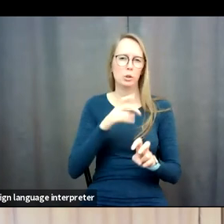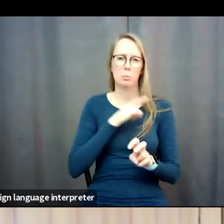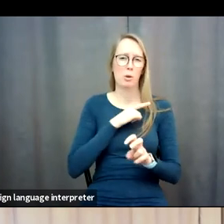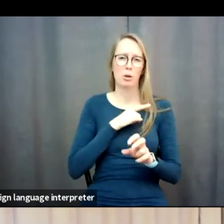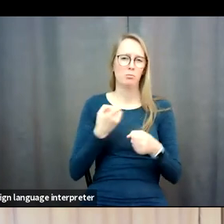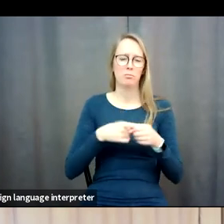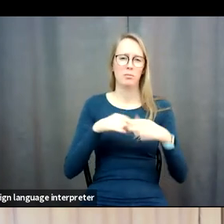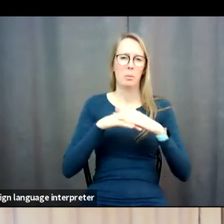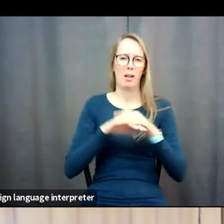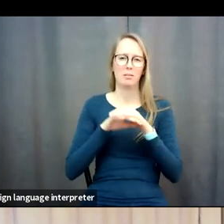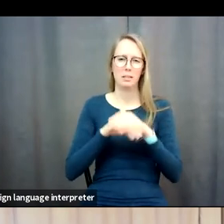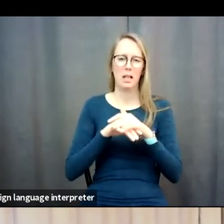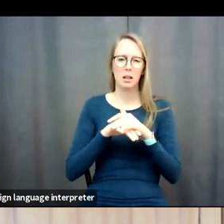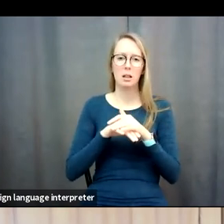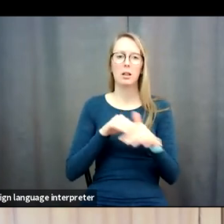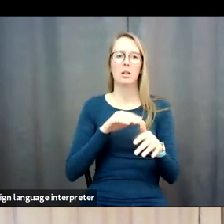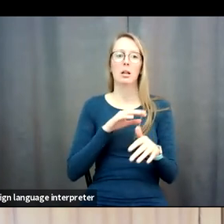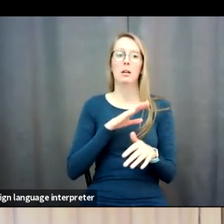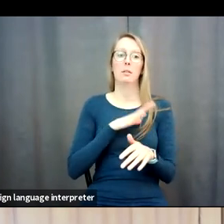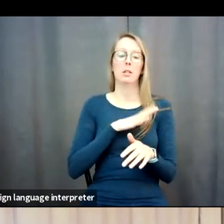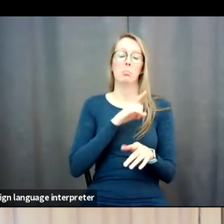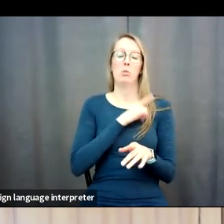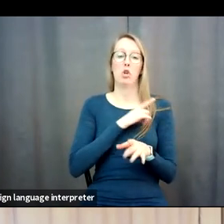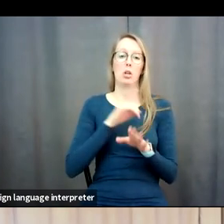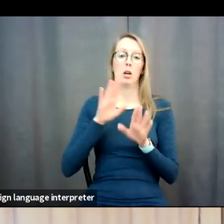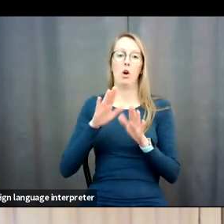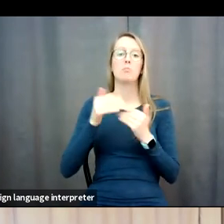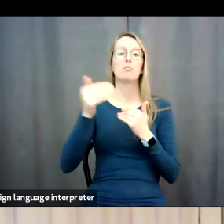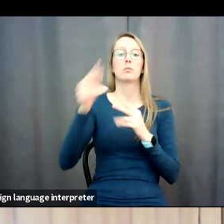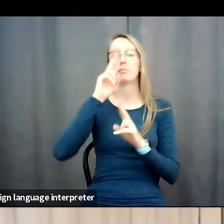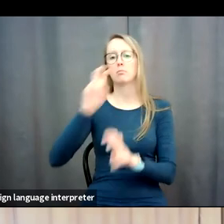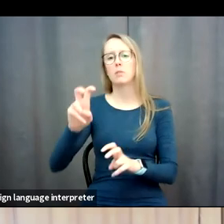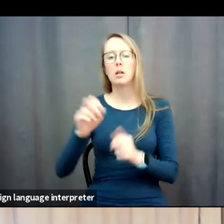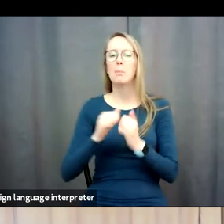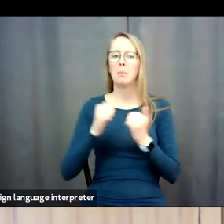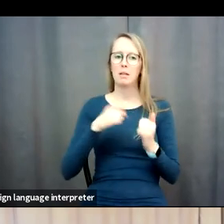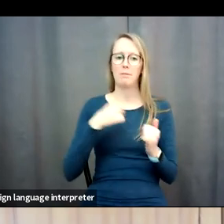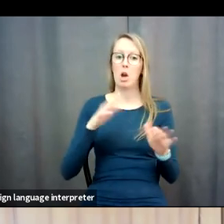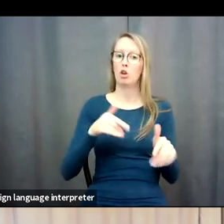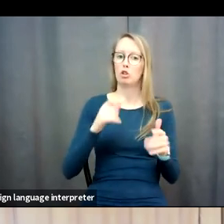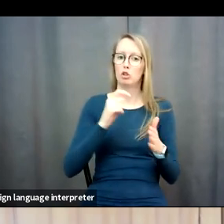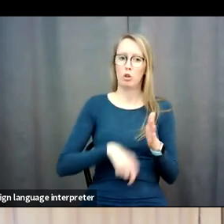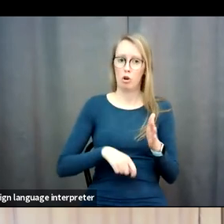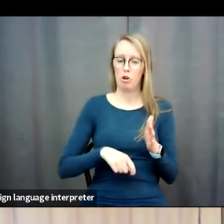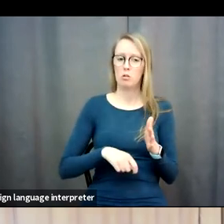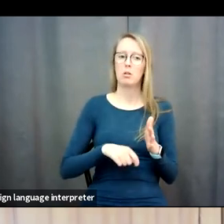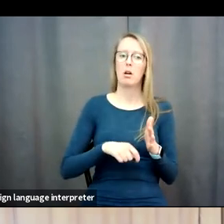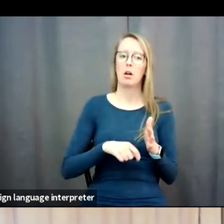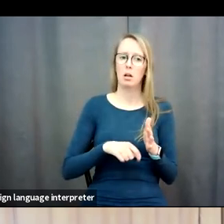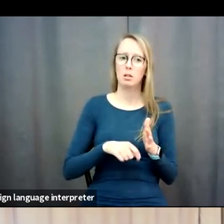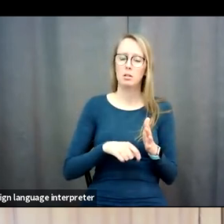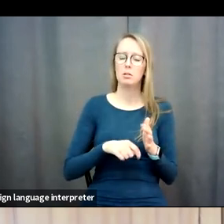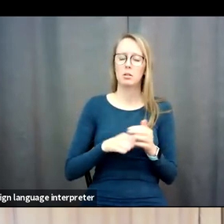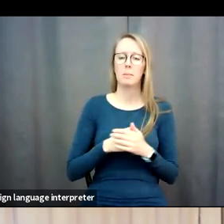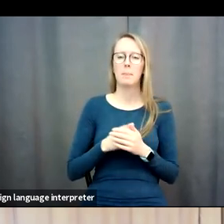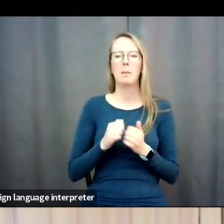We have many steps to go, but we have started. But it doesn't